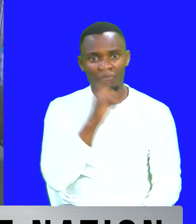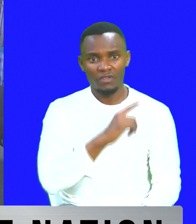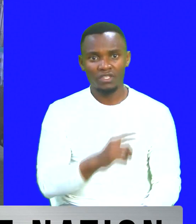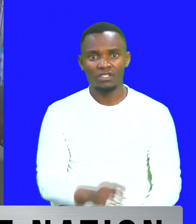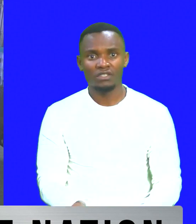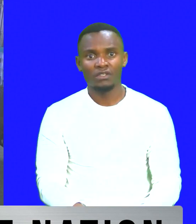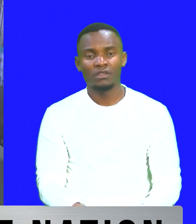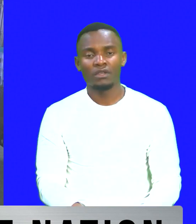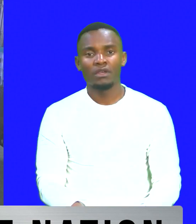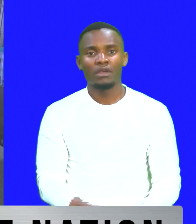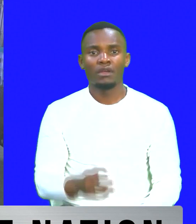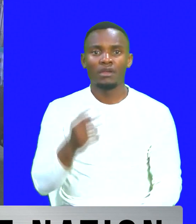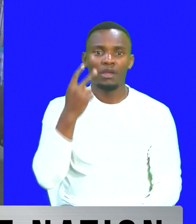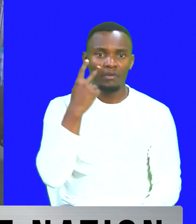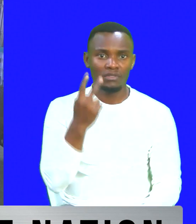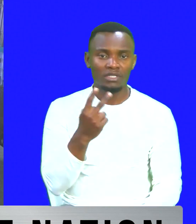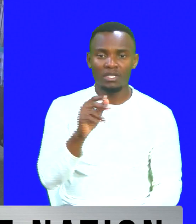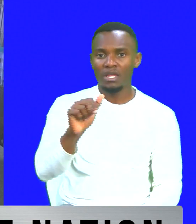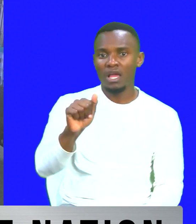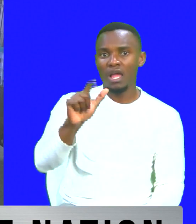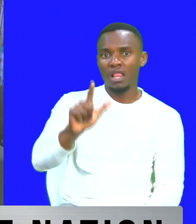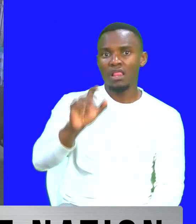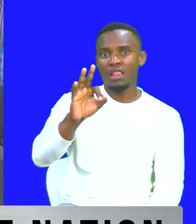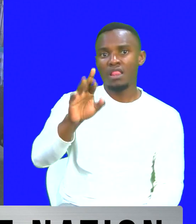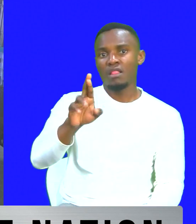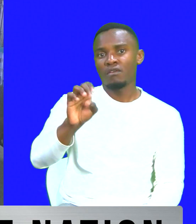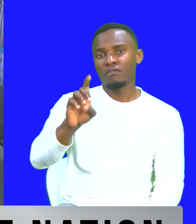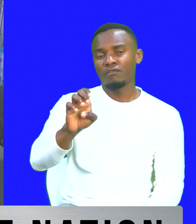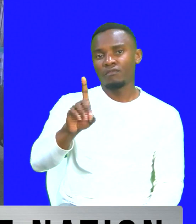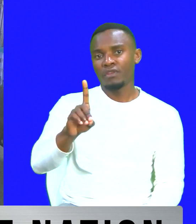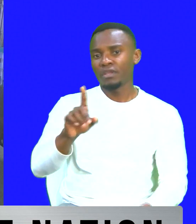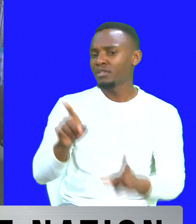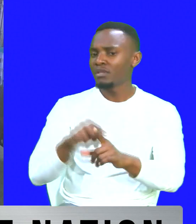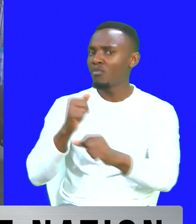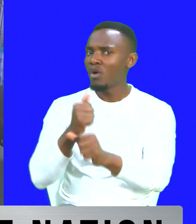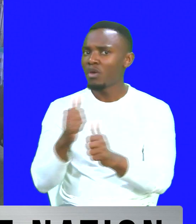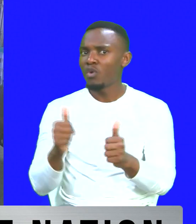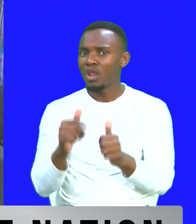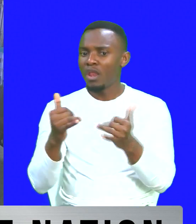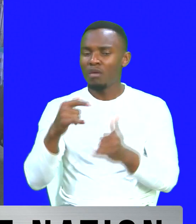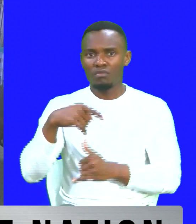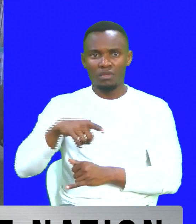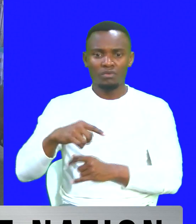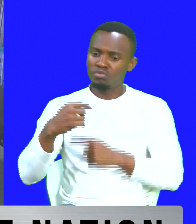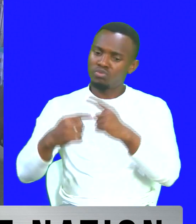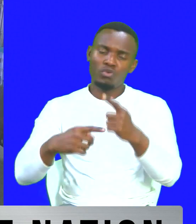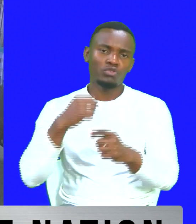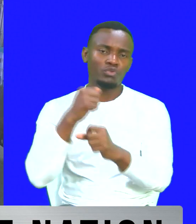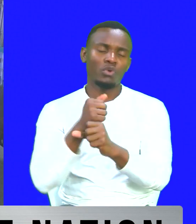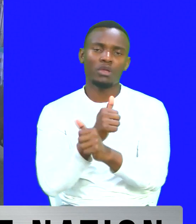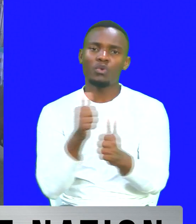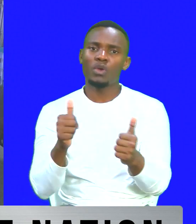Nani perform also, Alfred. Yeah. So what I want to say is let them keep up. Let them not drop